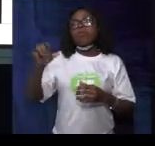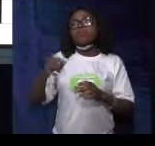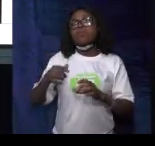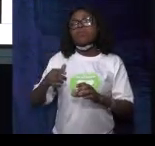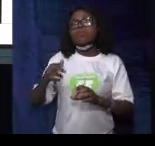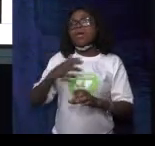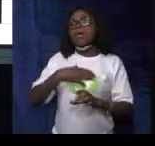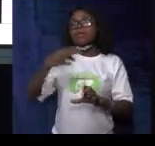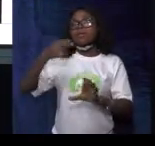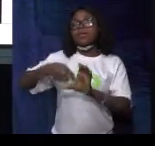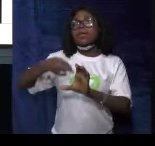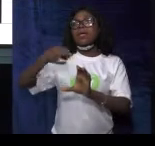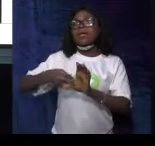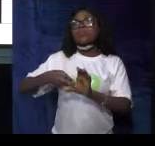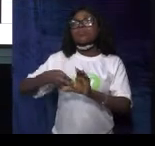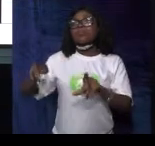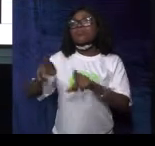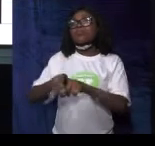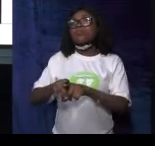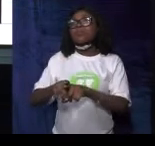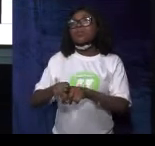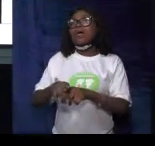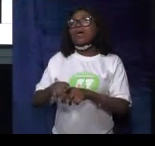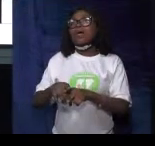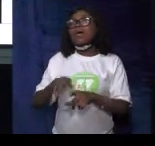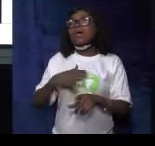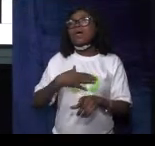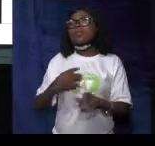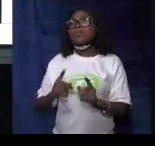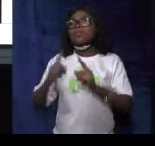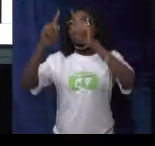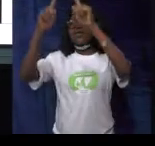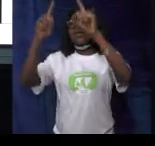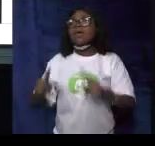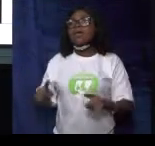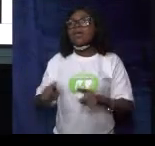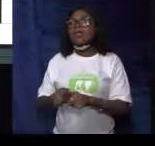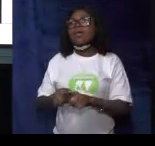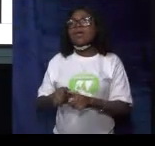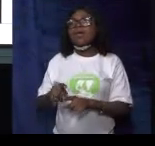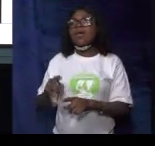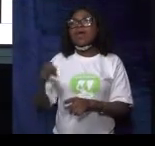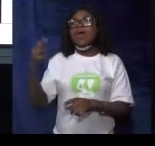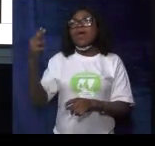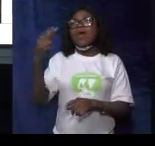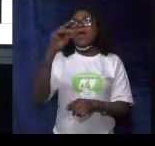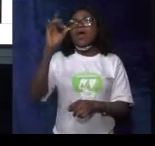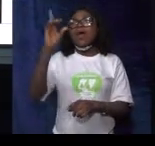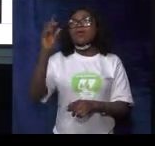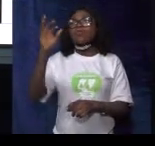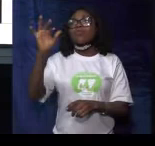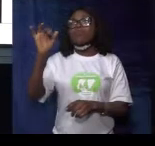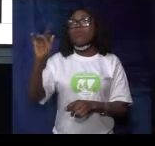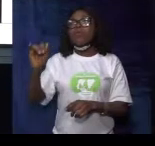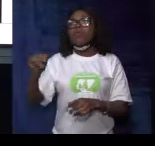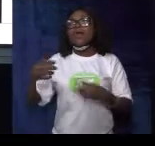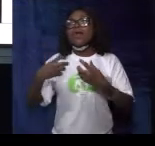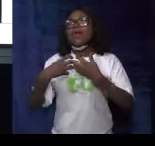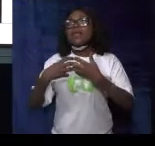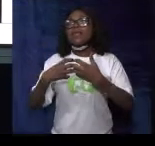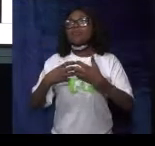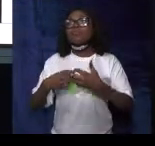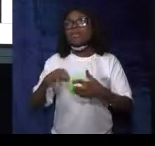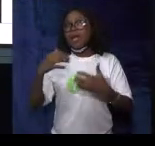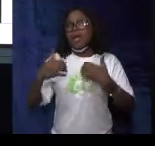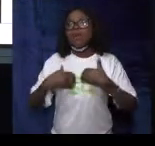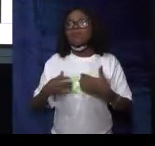coal taller than gas, hydroelectric shorter than those, nuclear at the same height with hydroelectric, and geothermal and wind